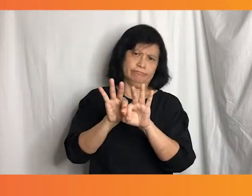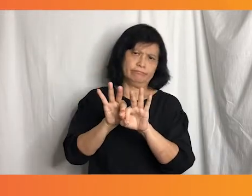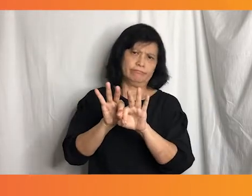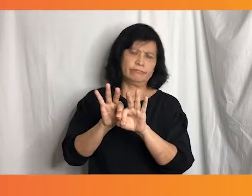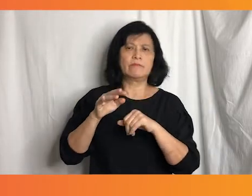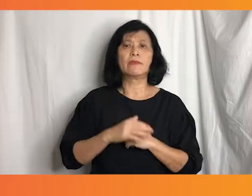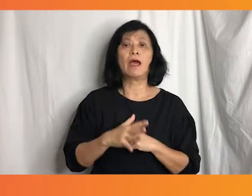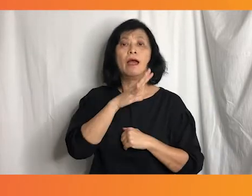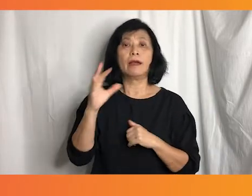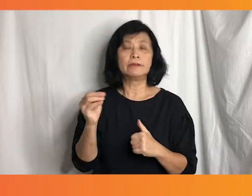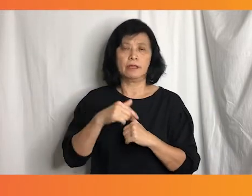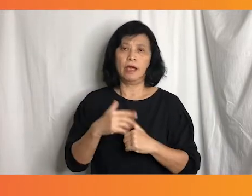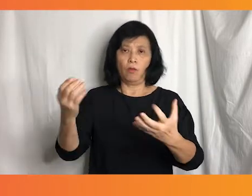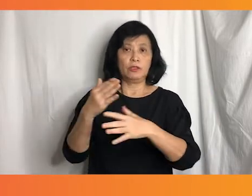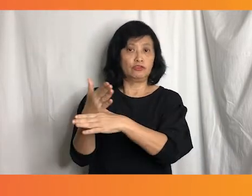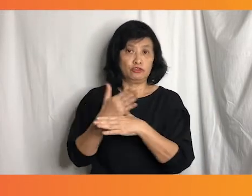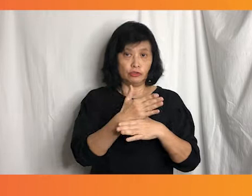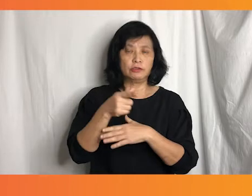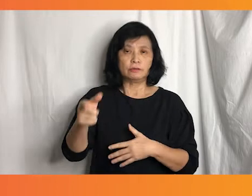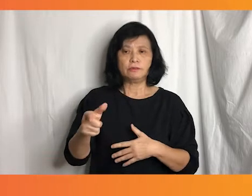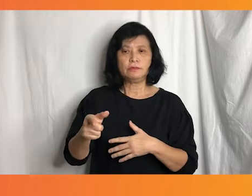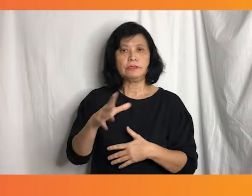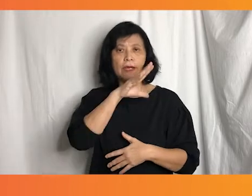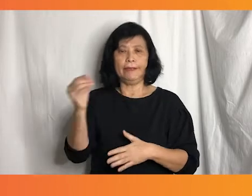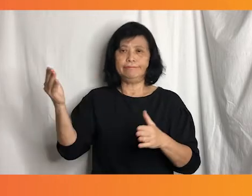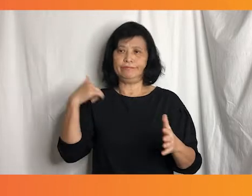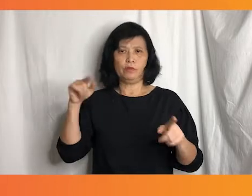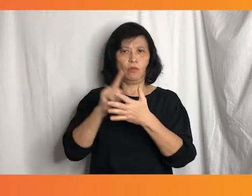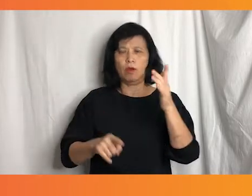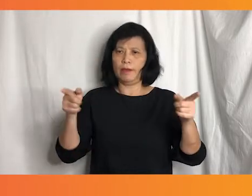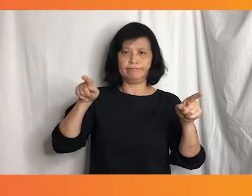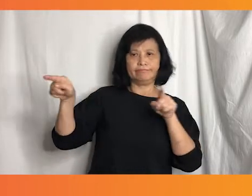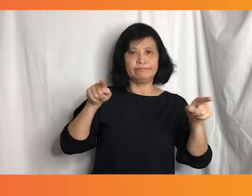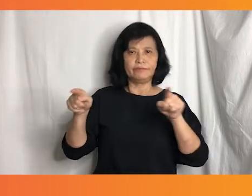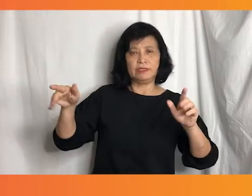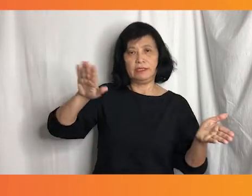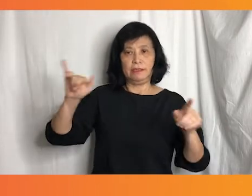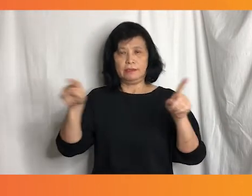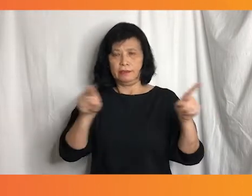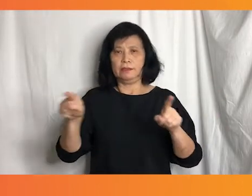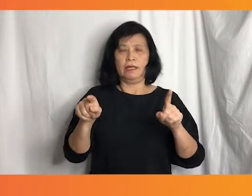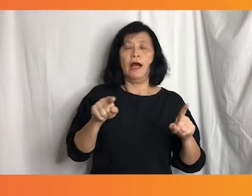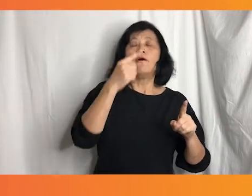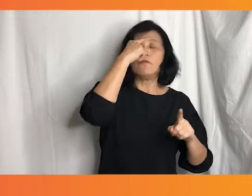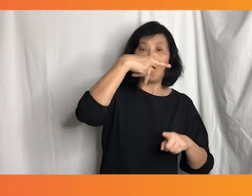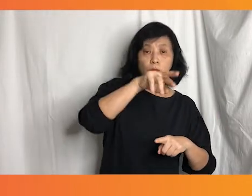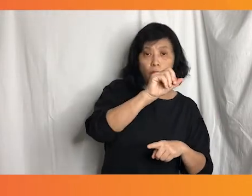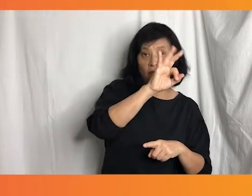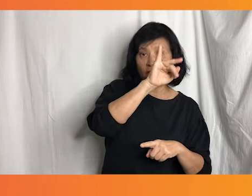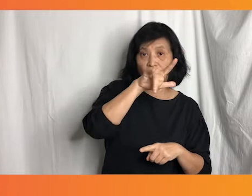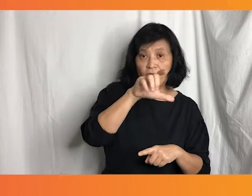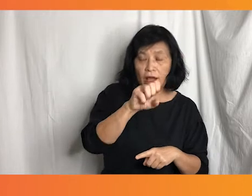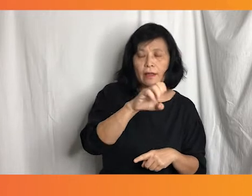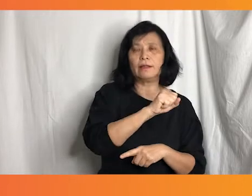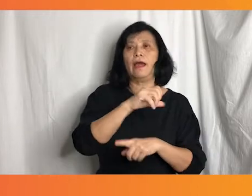component. Okay, so I want to share with you that there's a similarity between the IB learner profile and our CAS learner